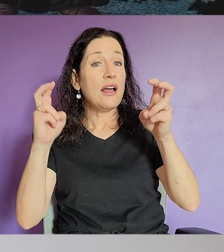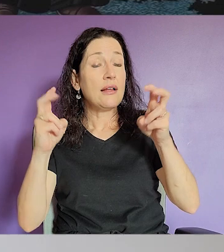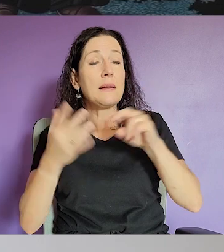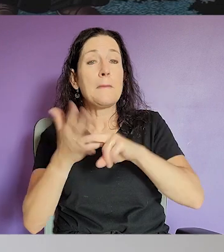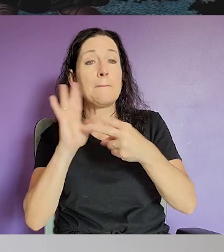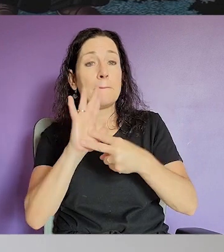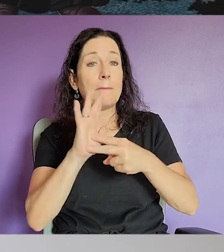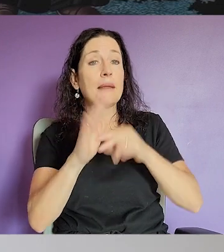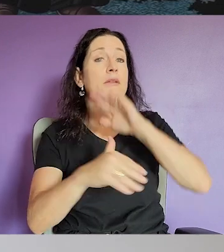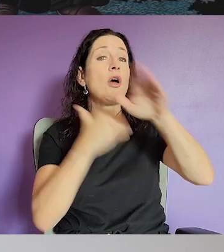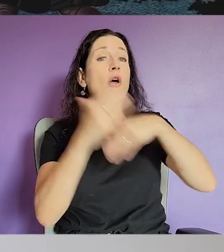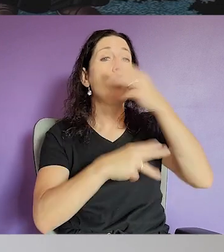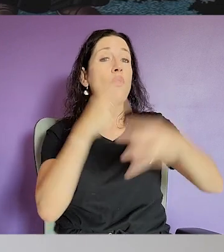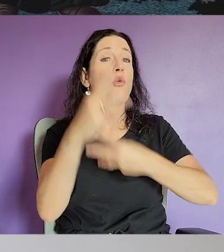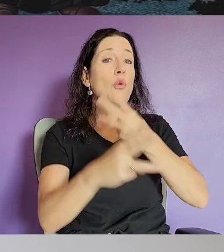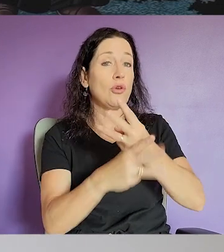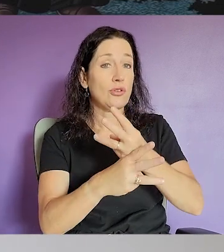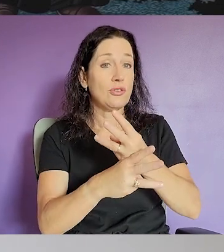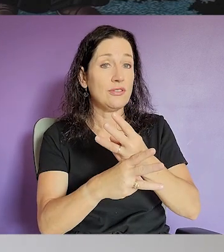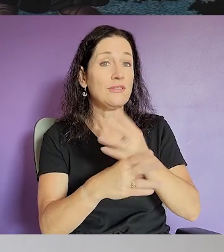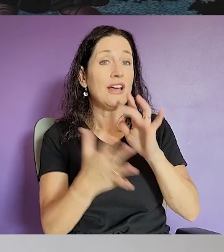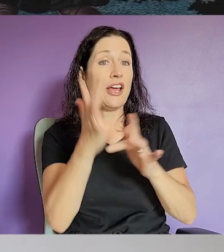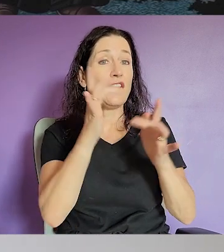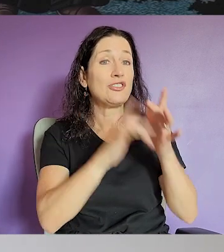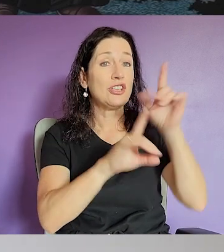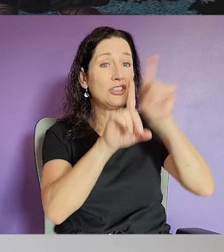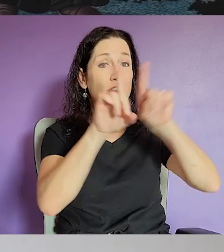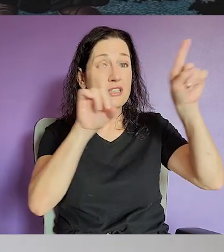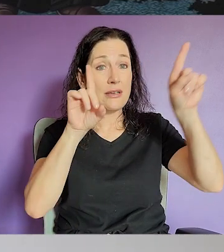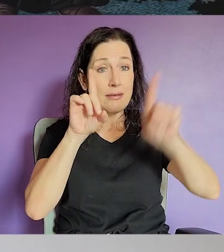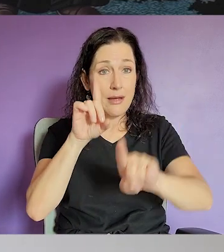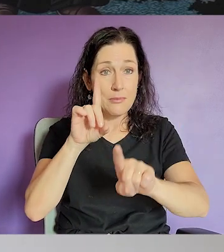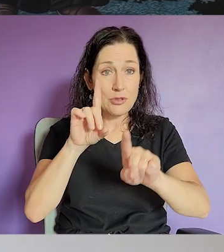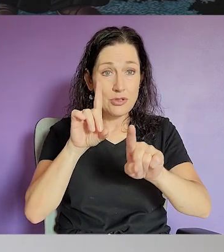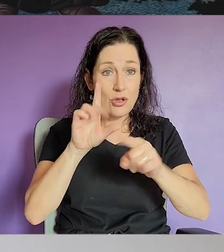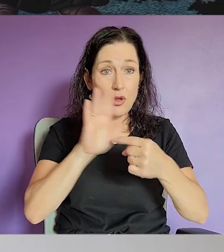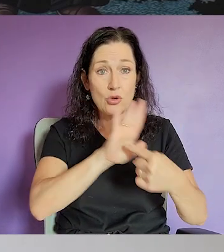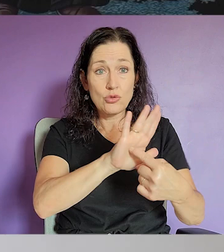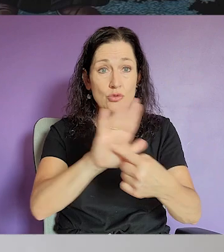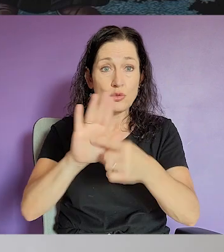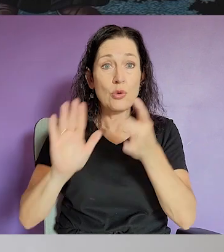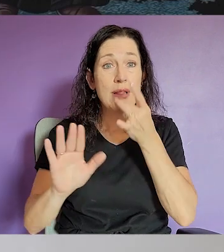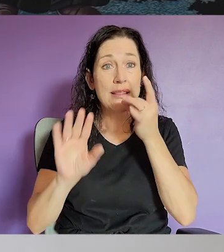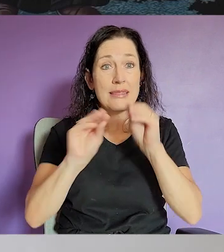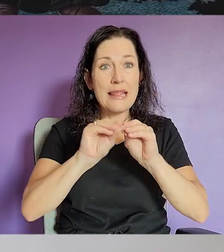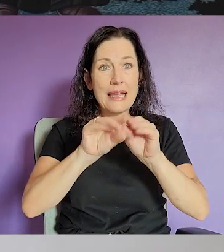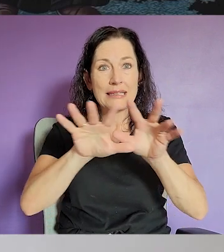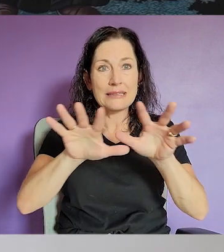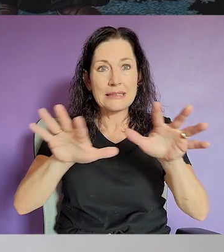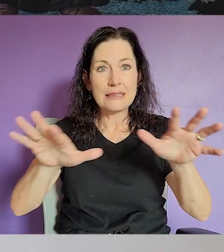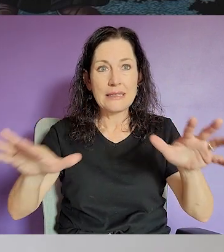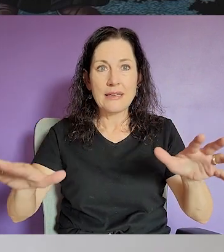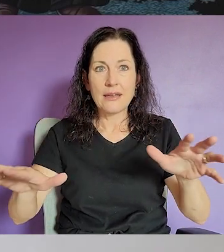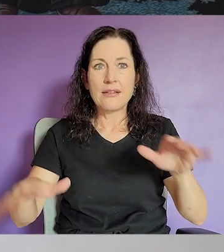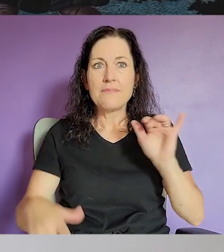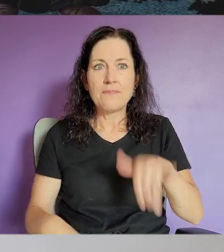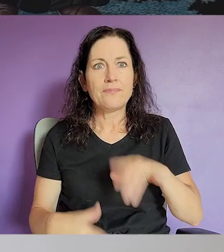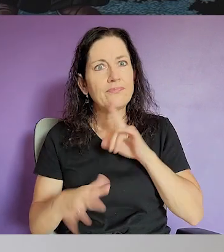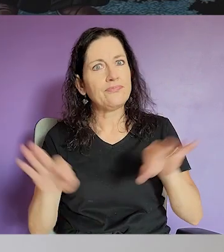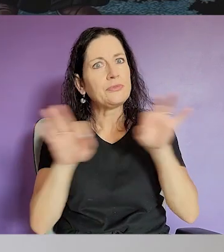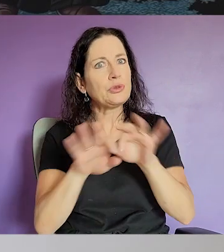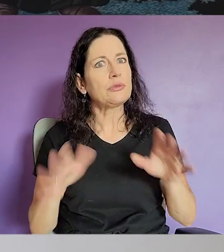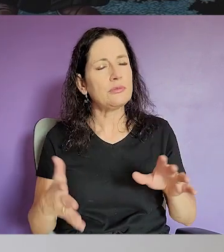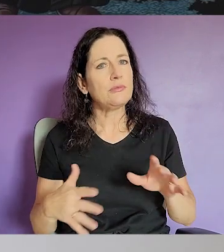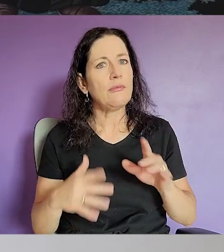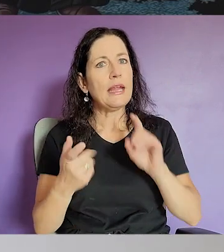to whom and to which Jesus comes as light. That's really the part of the gospel that's very important.